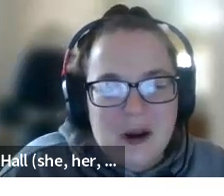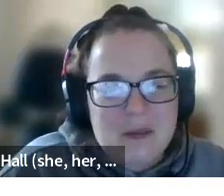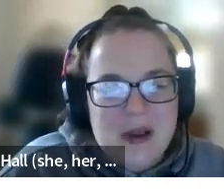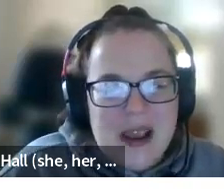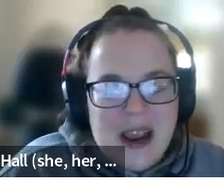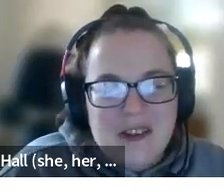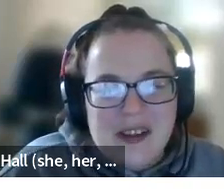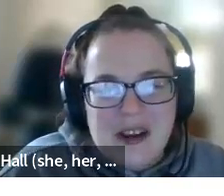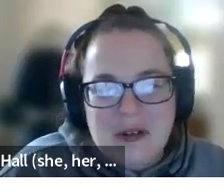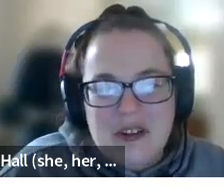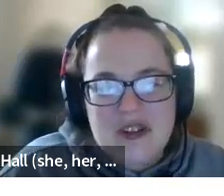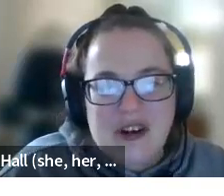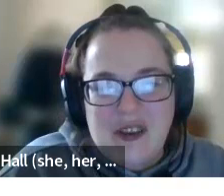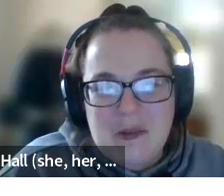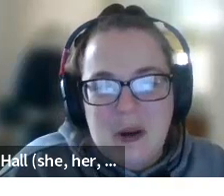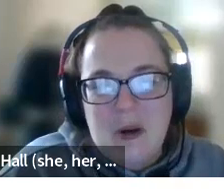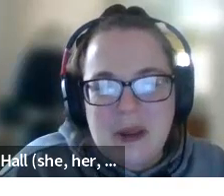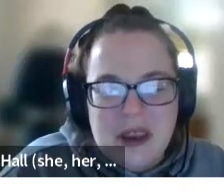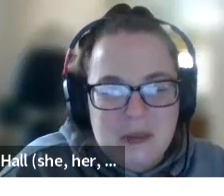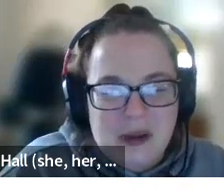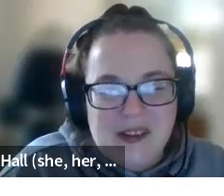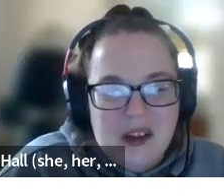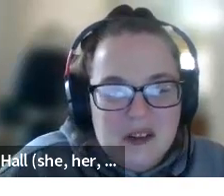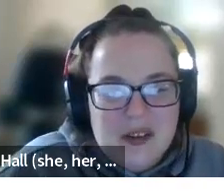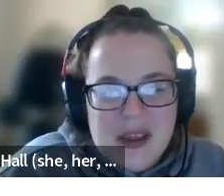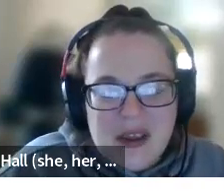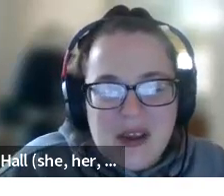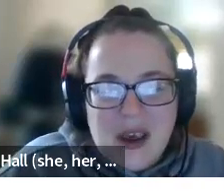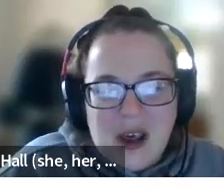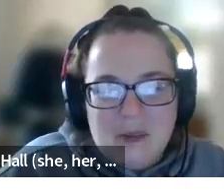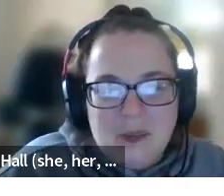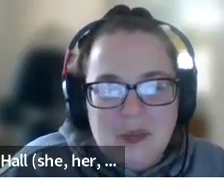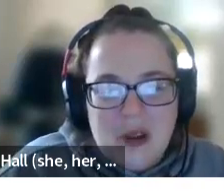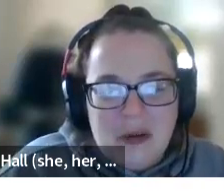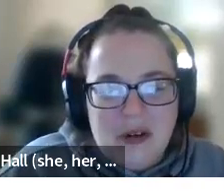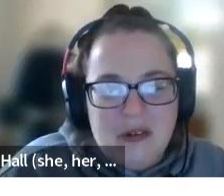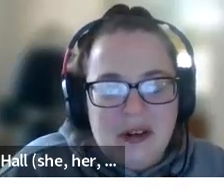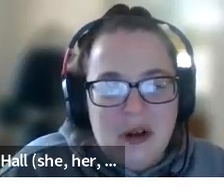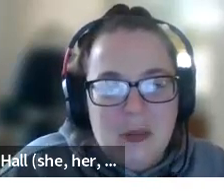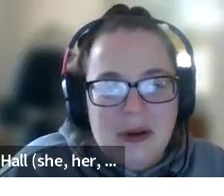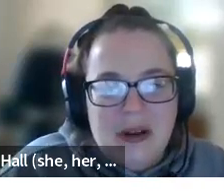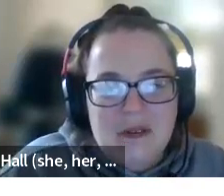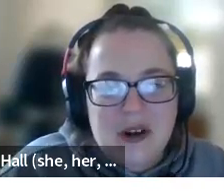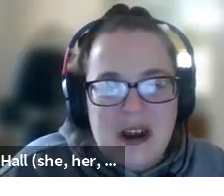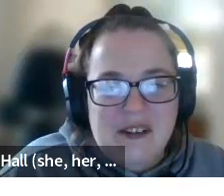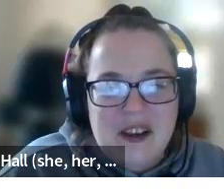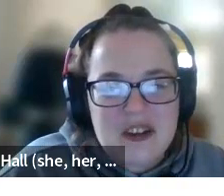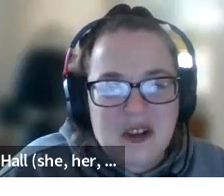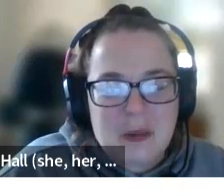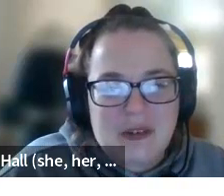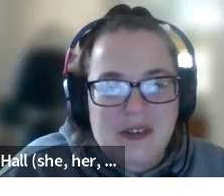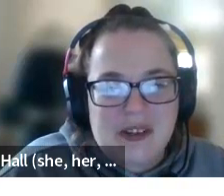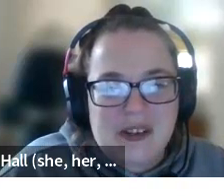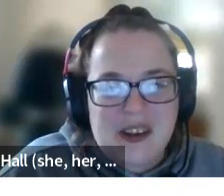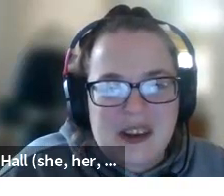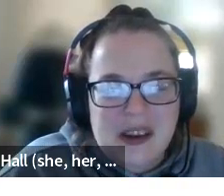but I just kind of wanted to share that about me and myself. Um, Wondering if we can open it up for conversation a